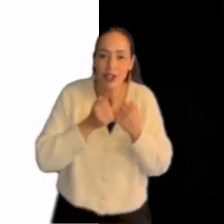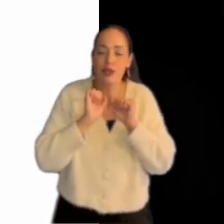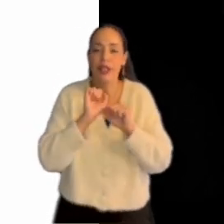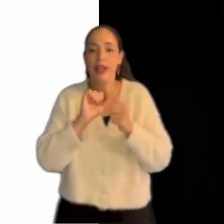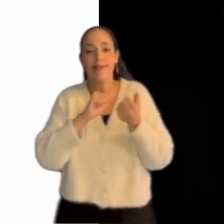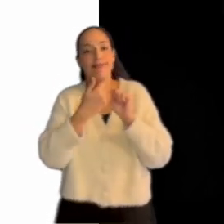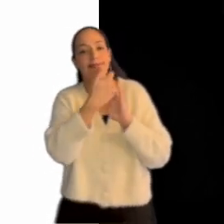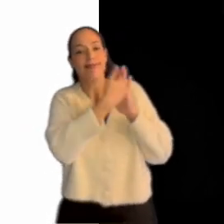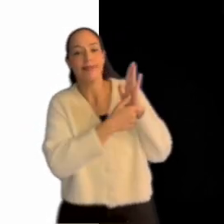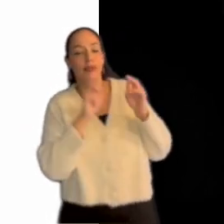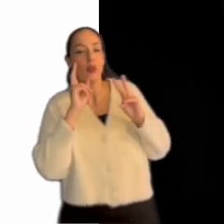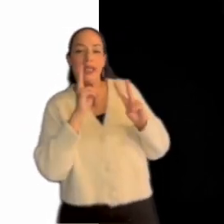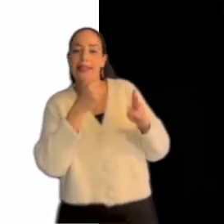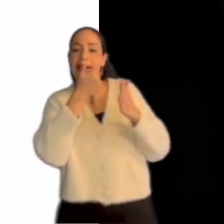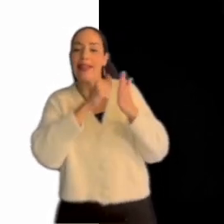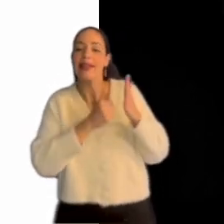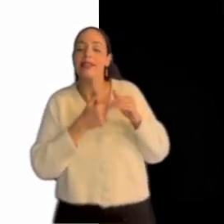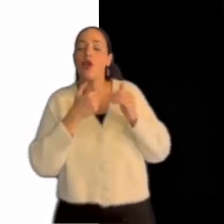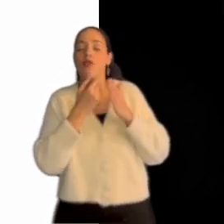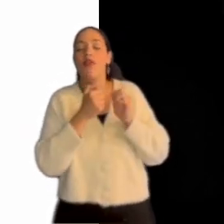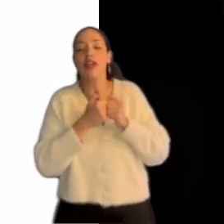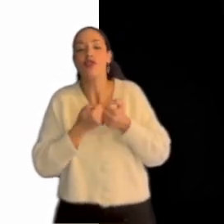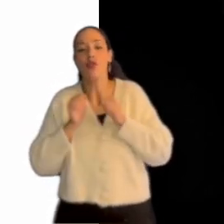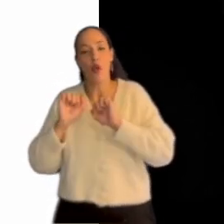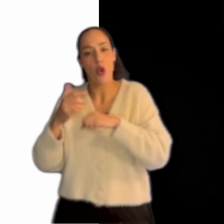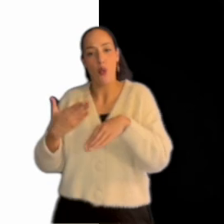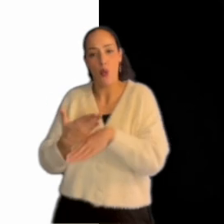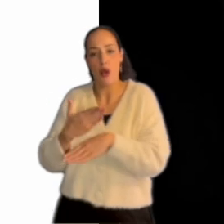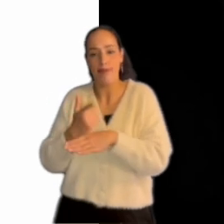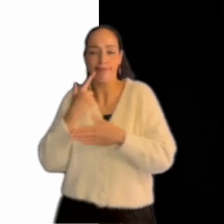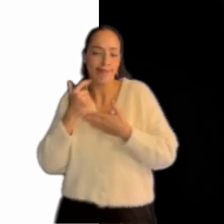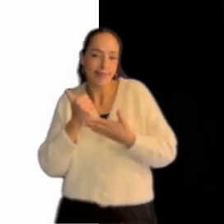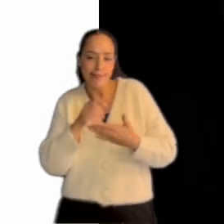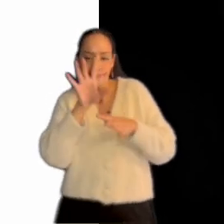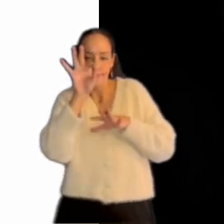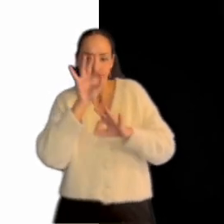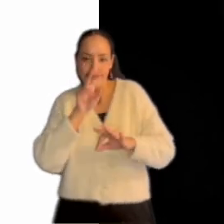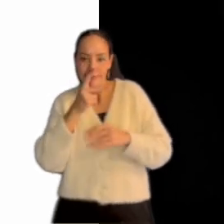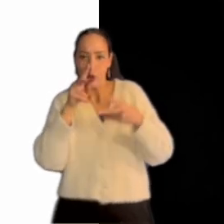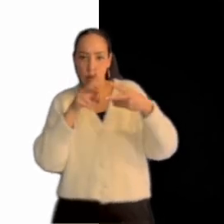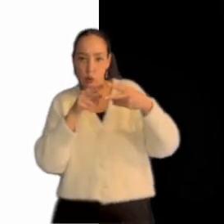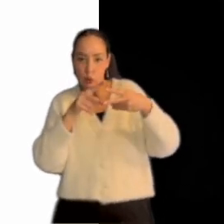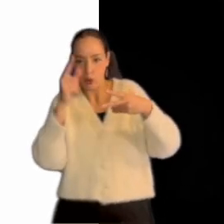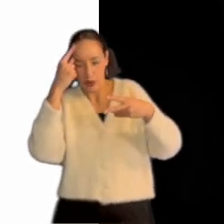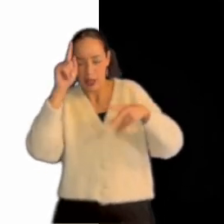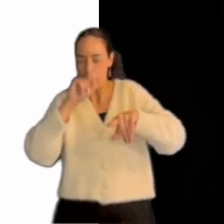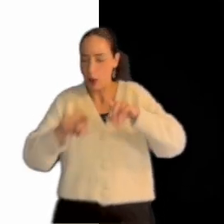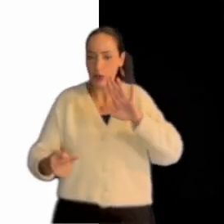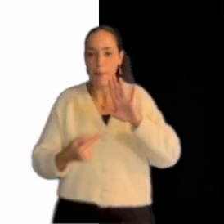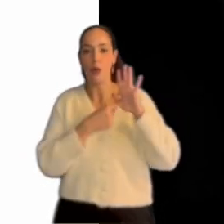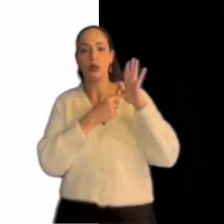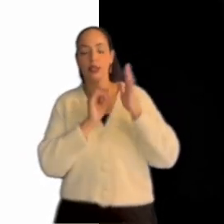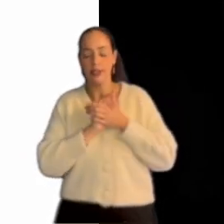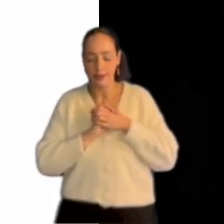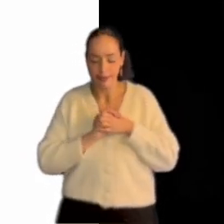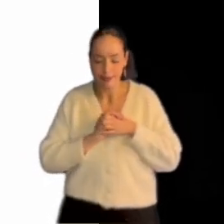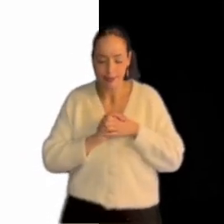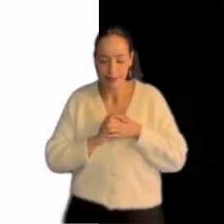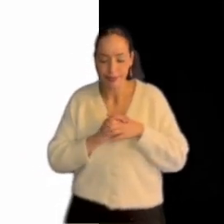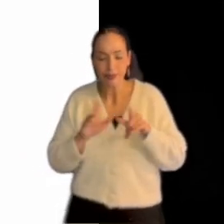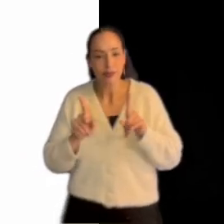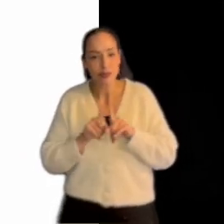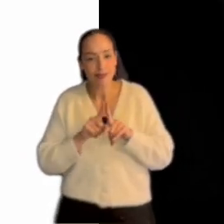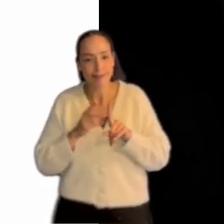two values that you hold most important. However, she also acknowledges that identifying just two may be challenging, as many of the values on her